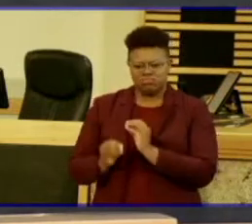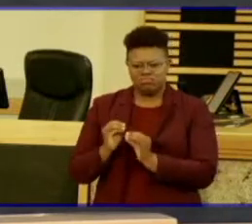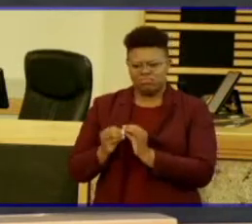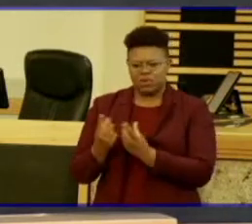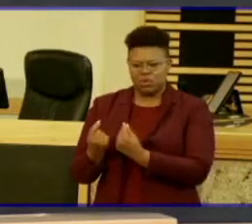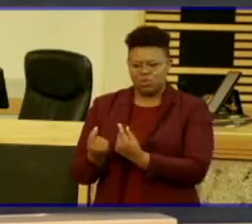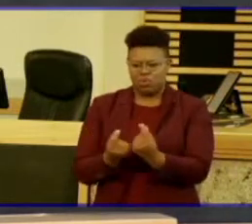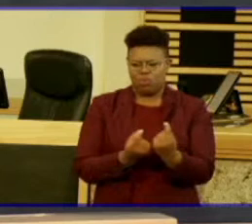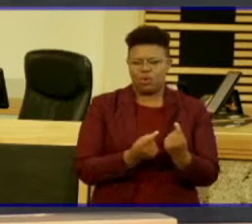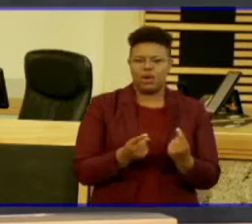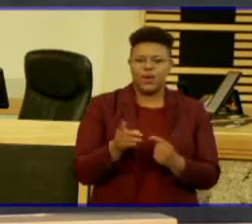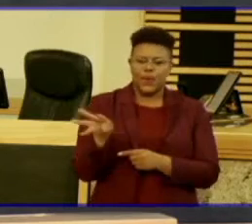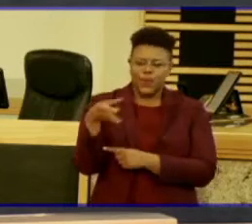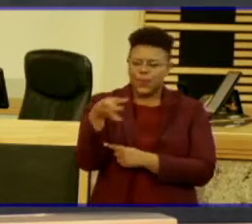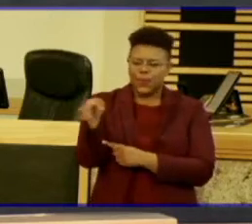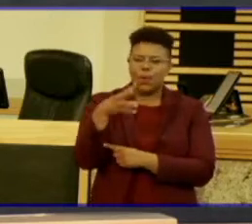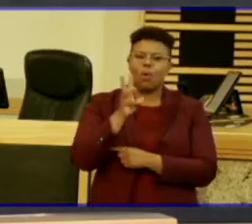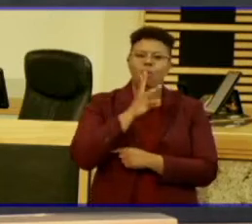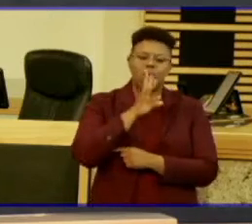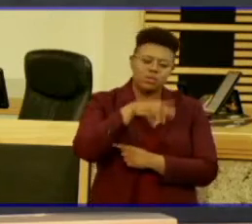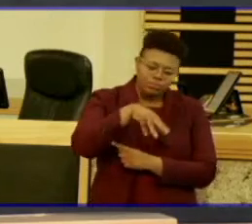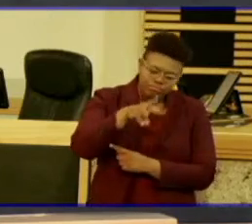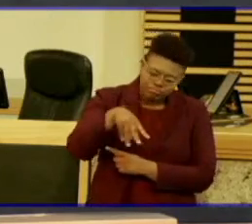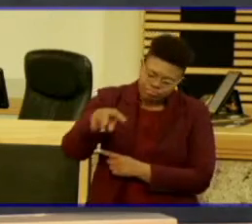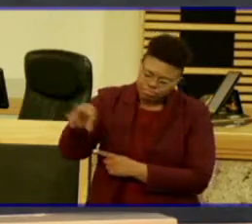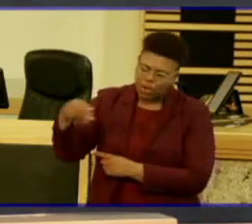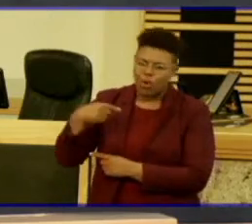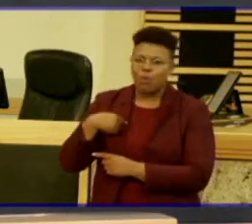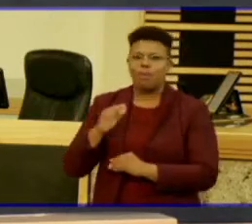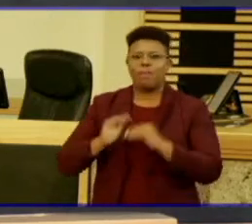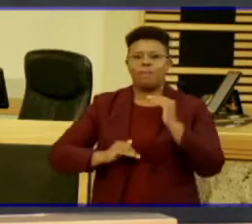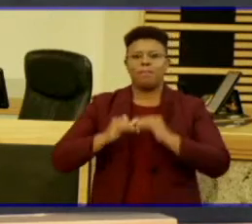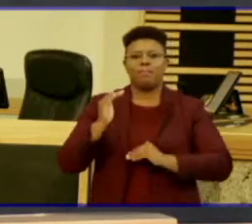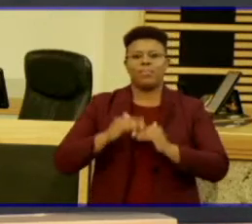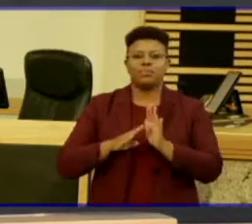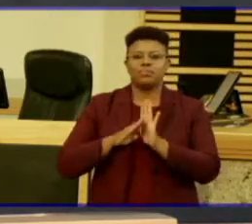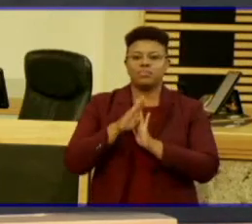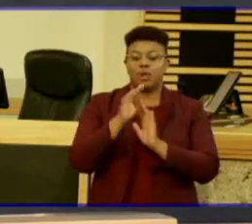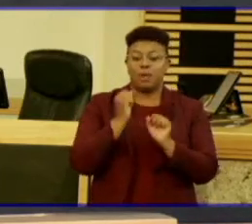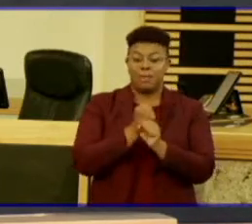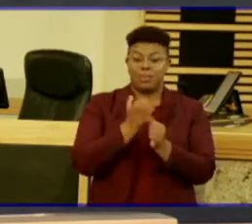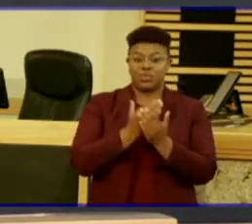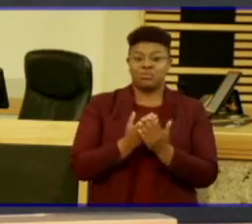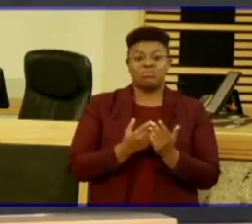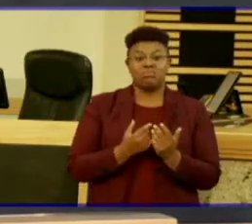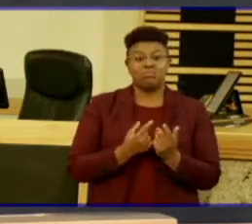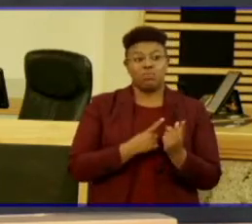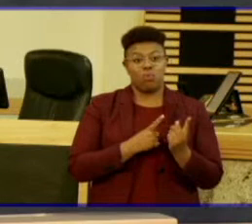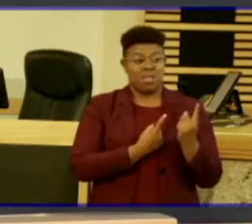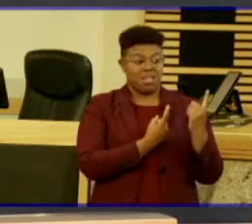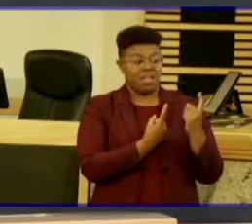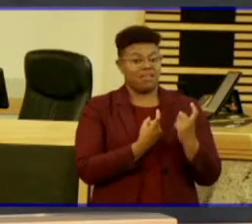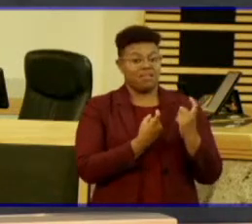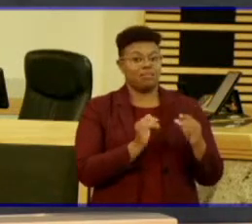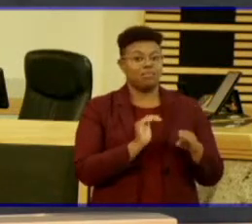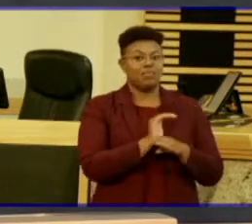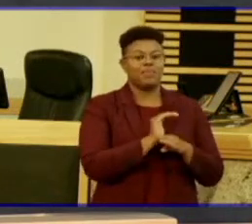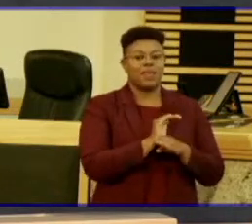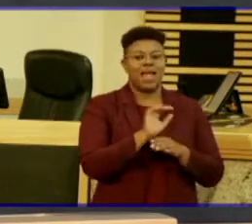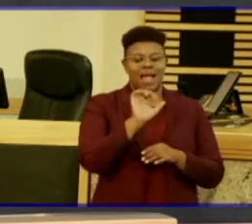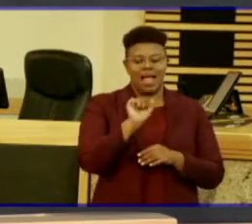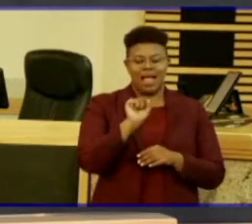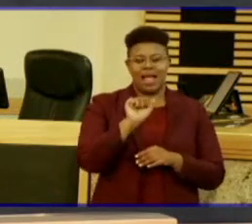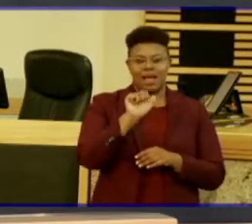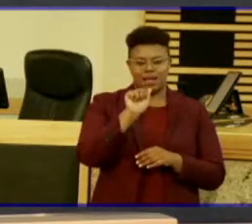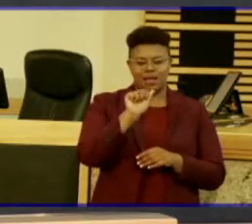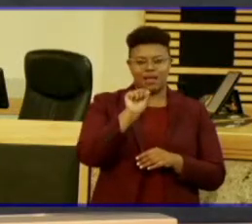in the Ngoha Irrigation Scheme and will build on growing the investment that has attracted the interest of Anglo Gold, Ashanti,